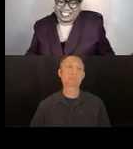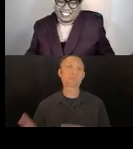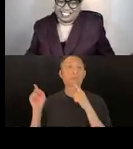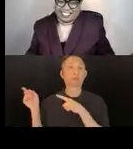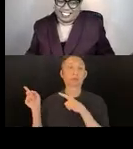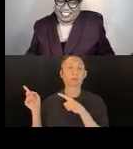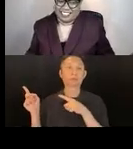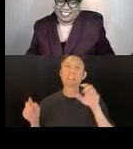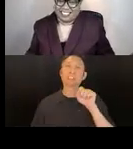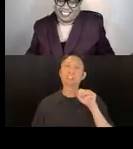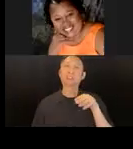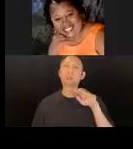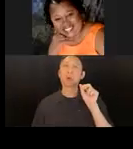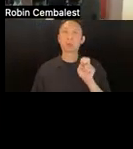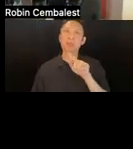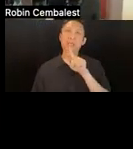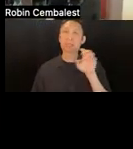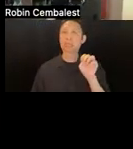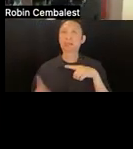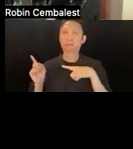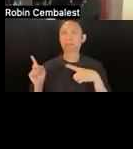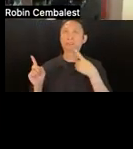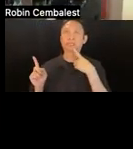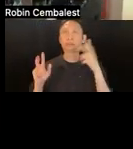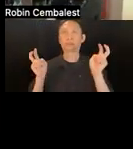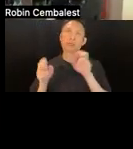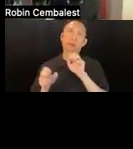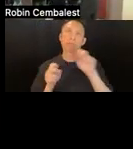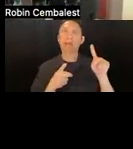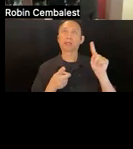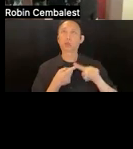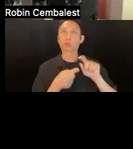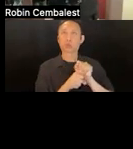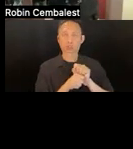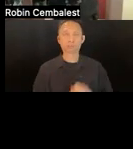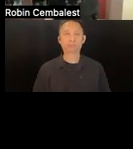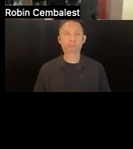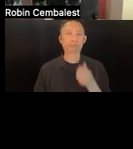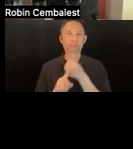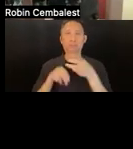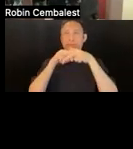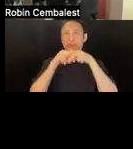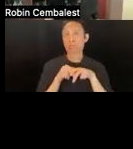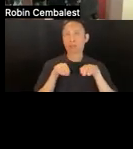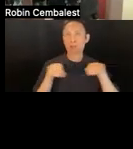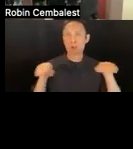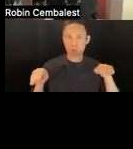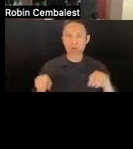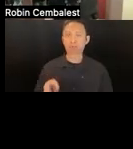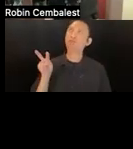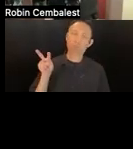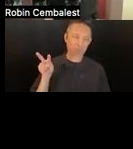But it just says back at work, and Simone is sitting on the floor with a ute taking a